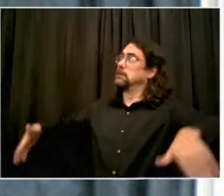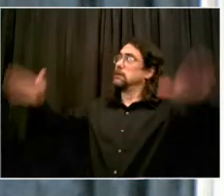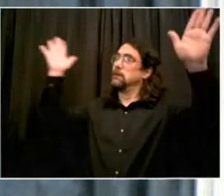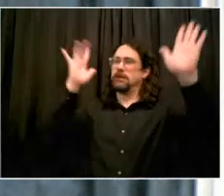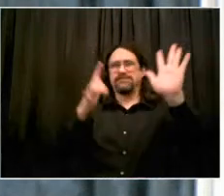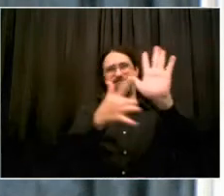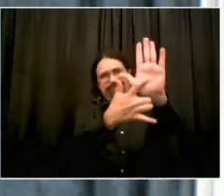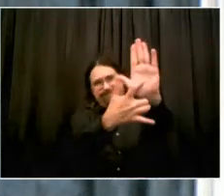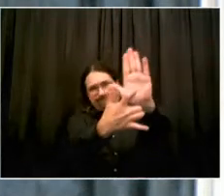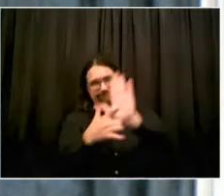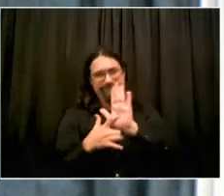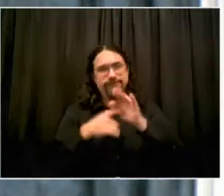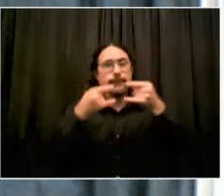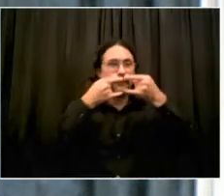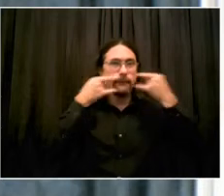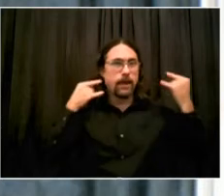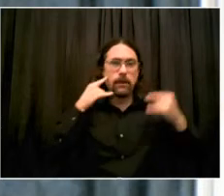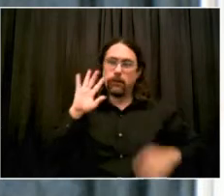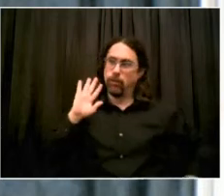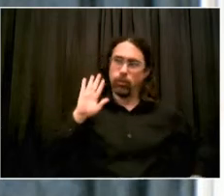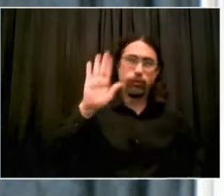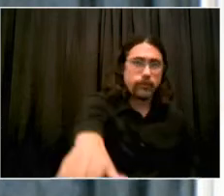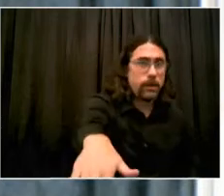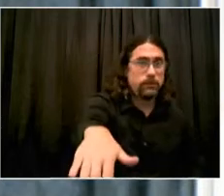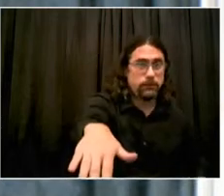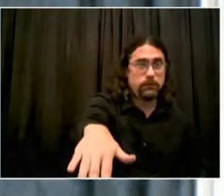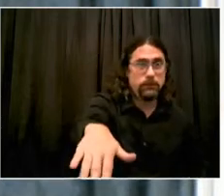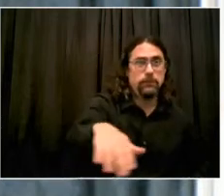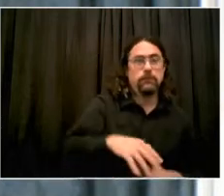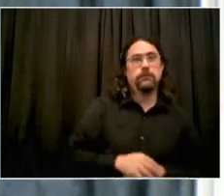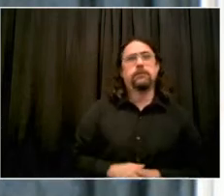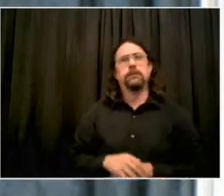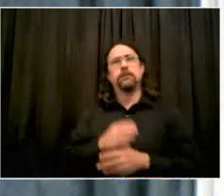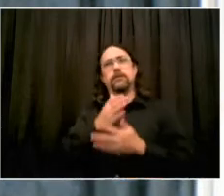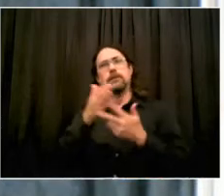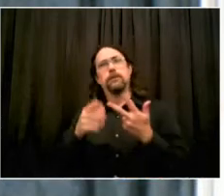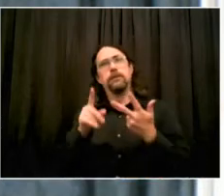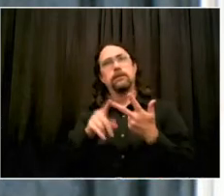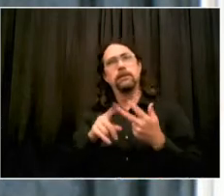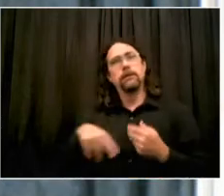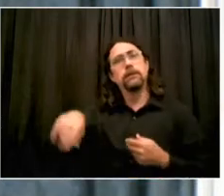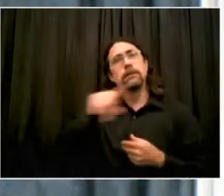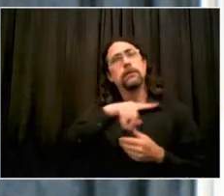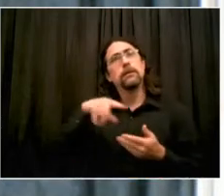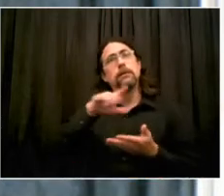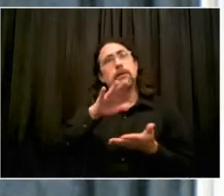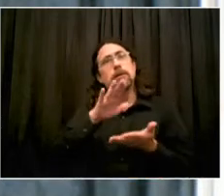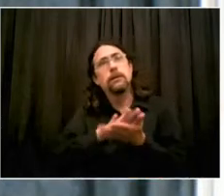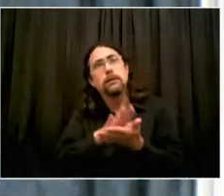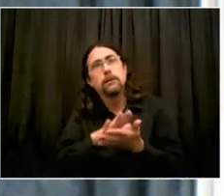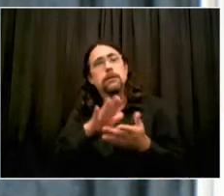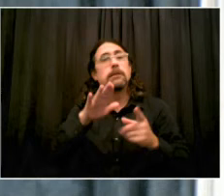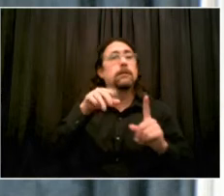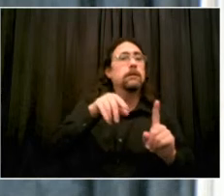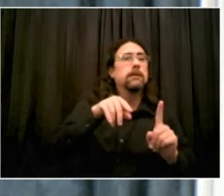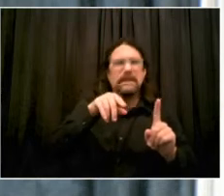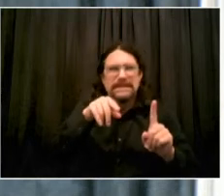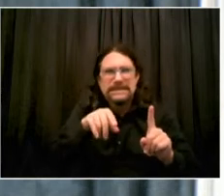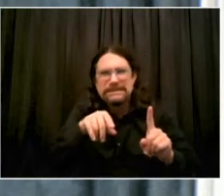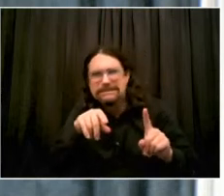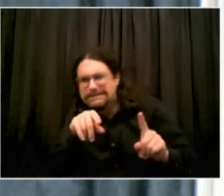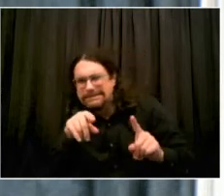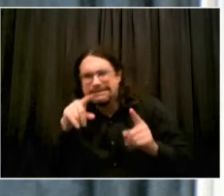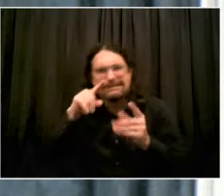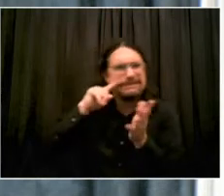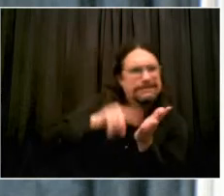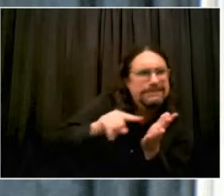Trace Corps on investigations, namely to identify, isolate, and prevent the spread of COVID-19, and